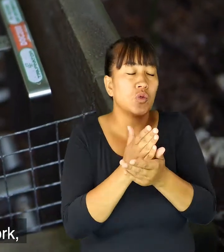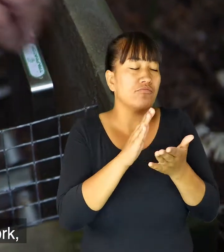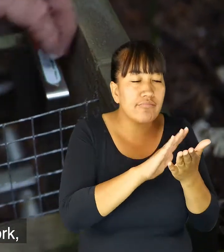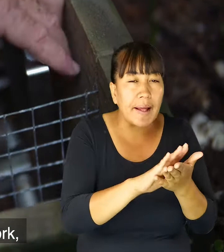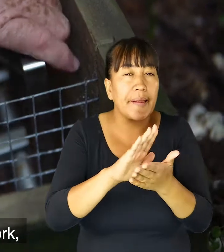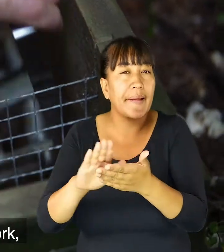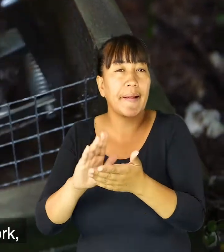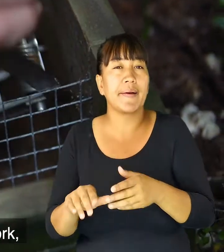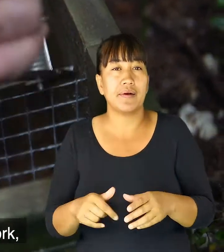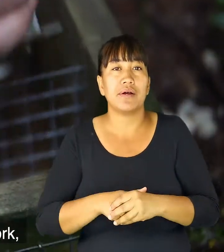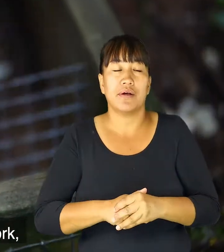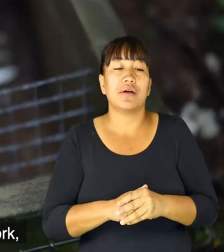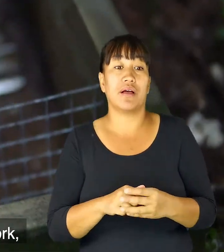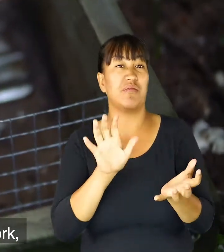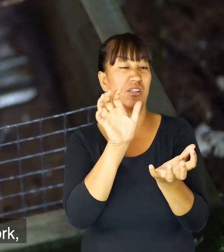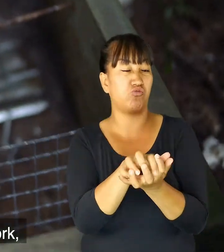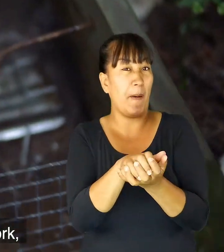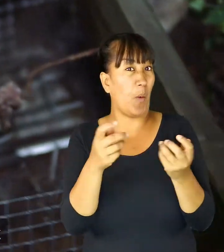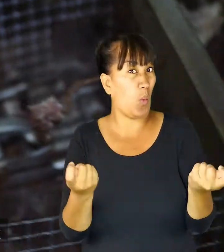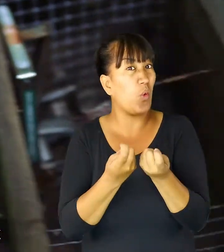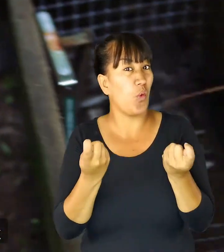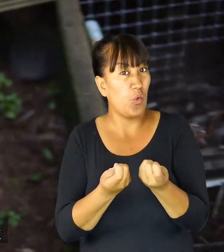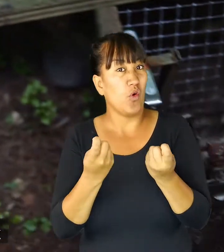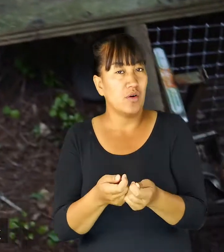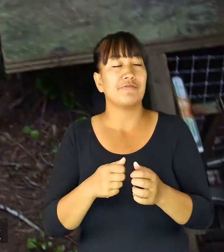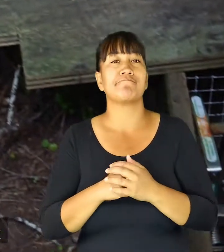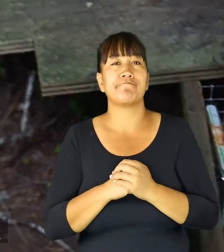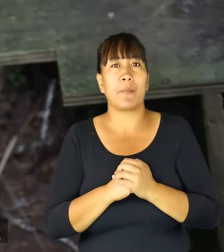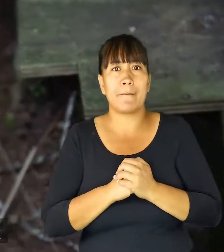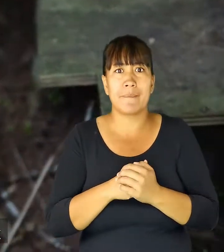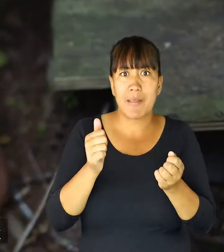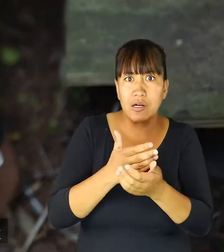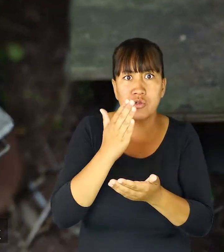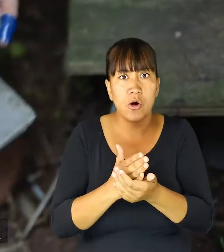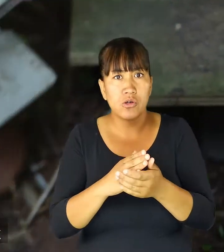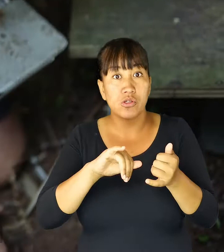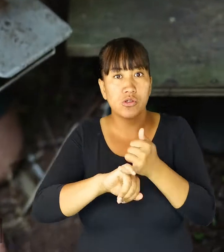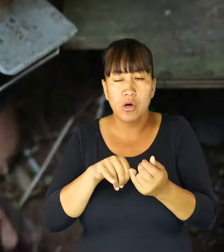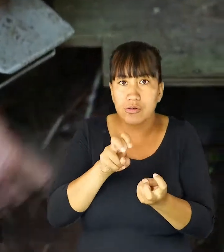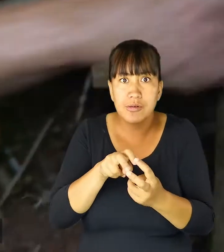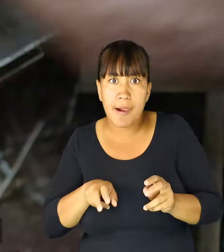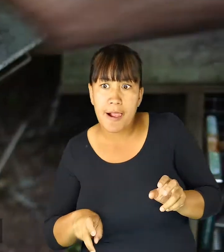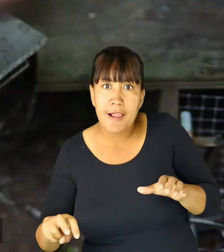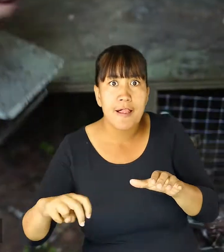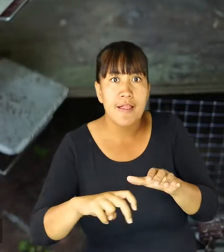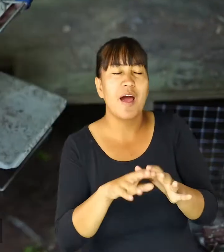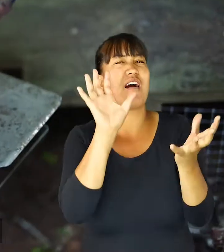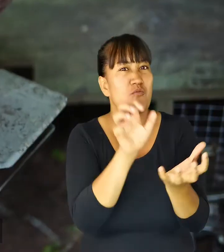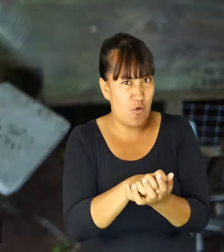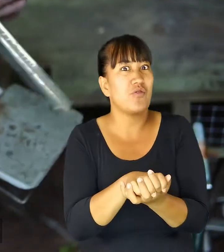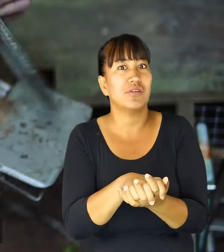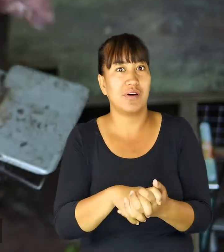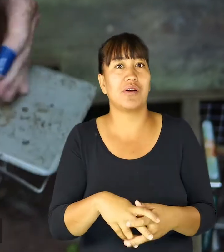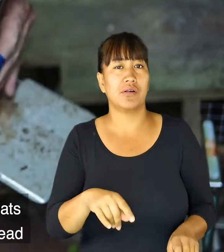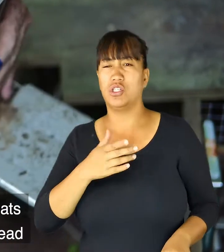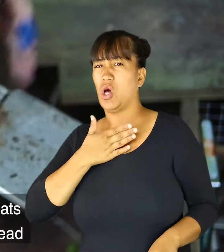and things, but the traps have to work, so you've got to be pretty fussy with them to make them work properly. You want them to go off when a stoat's